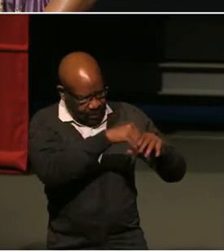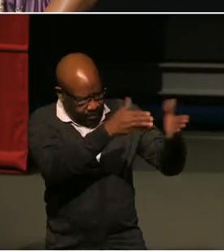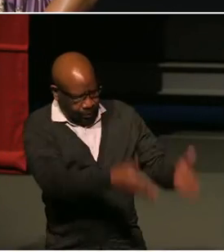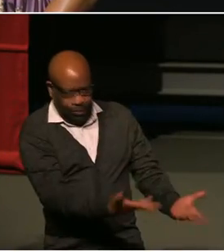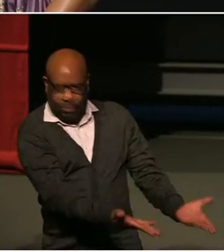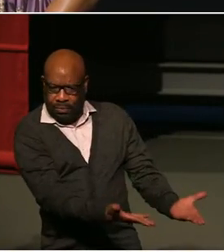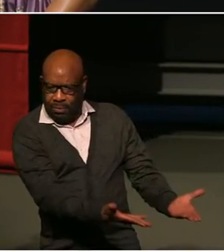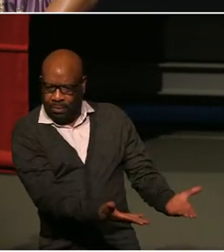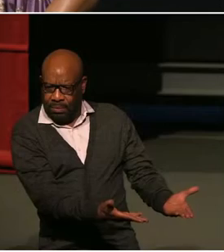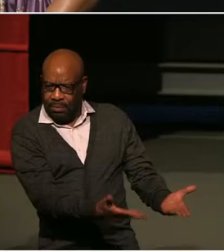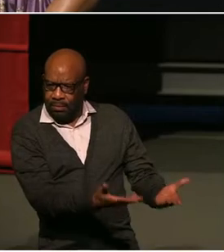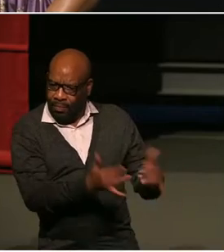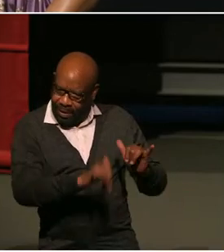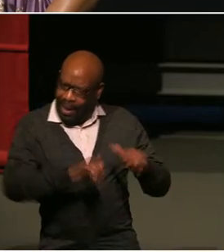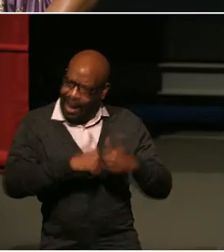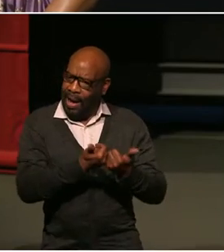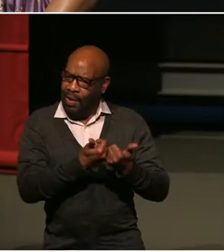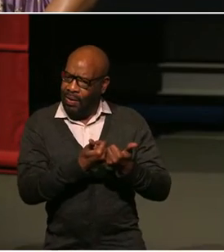Indian people.